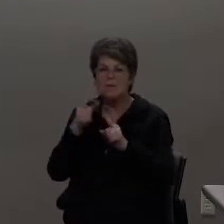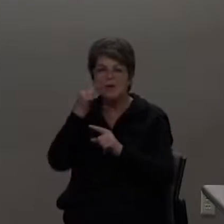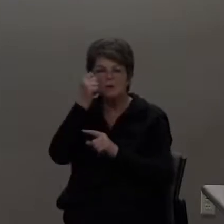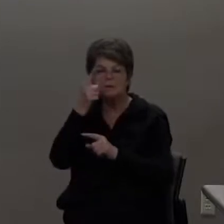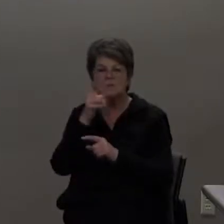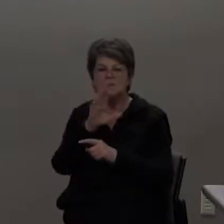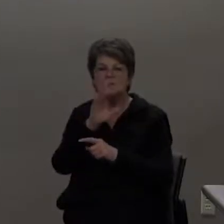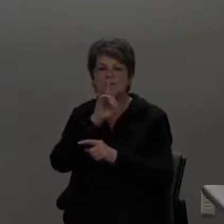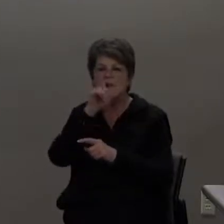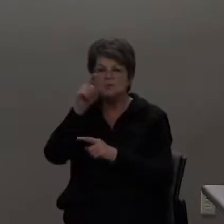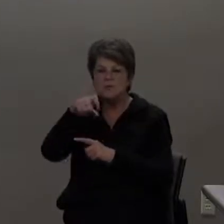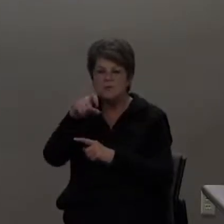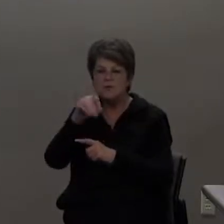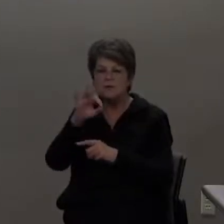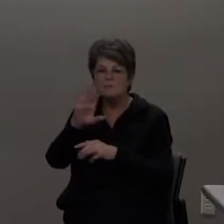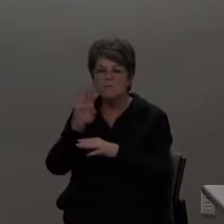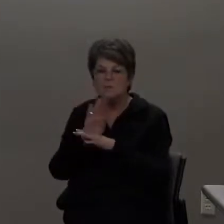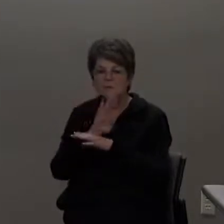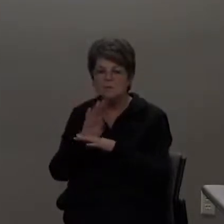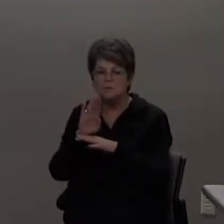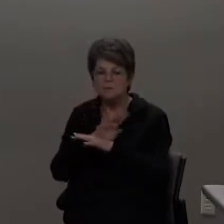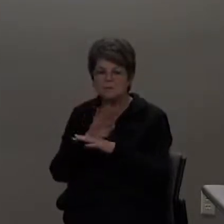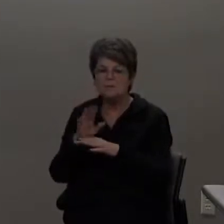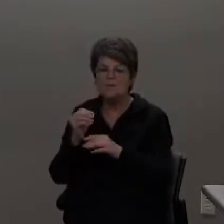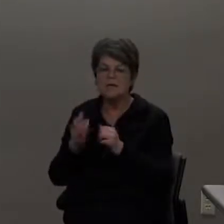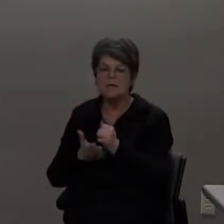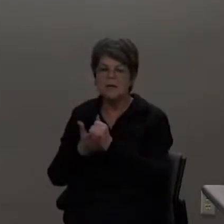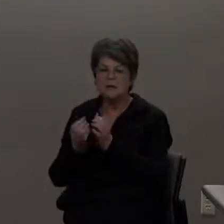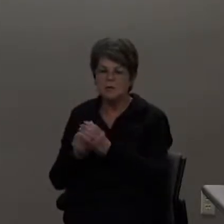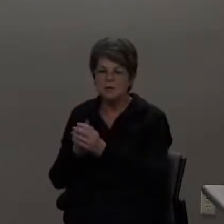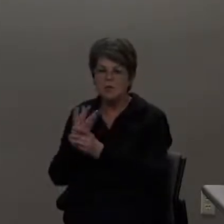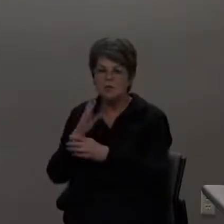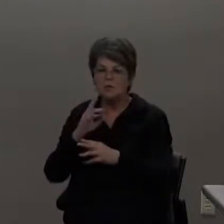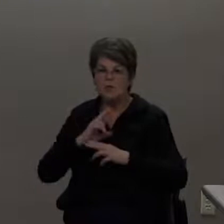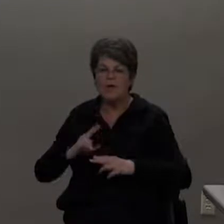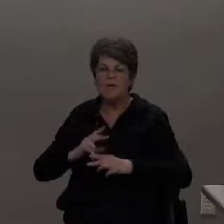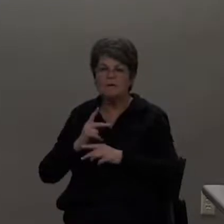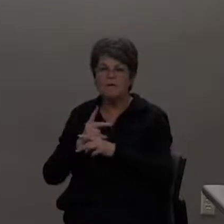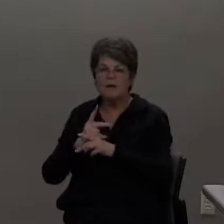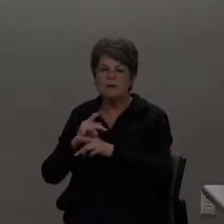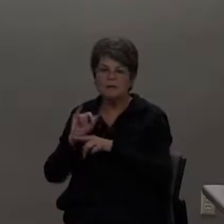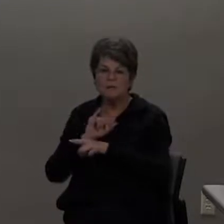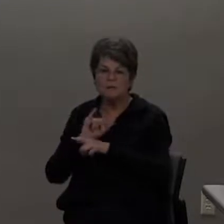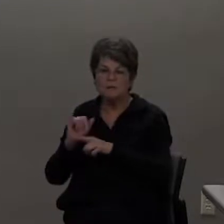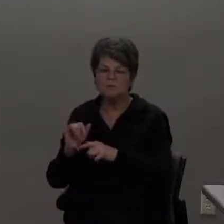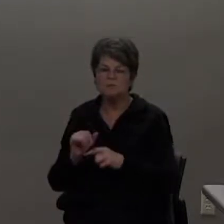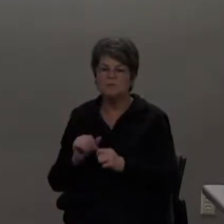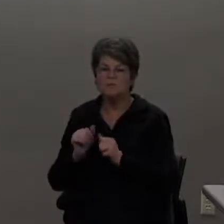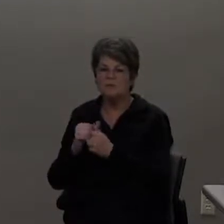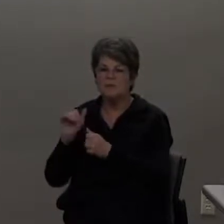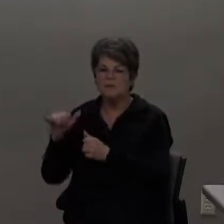of your actual businesses and the people that are looking to grow your healthcare industry and making that part of your strategy.